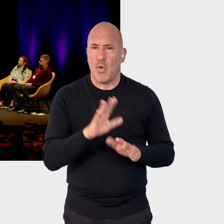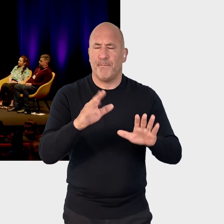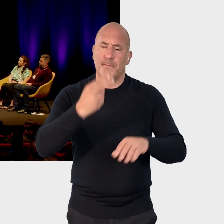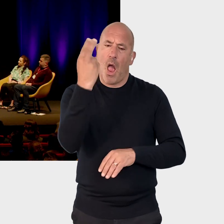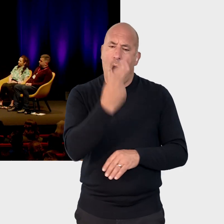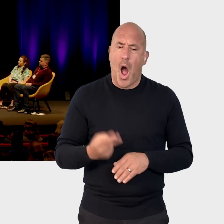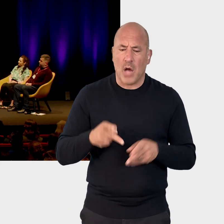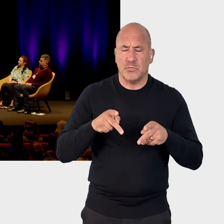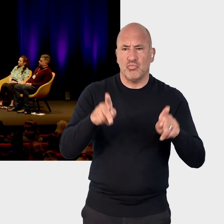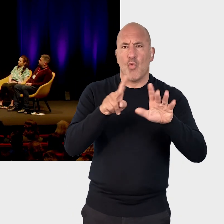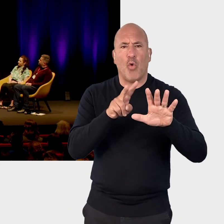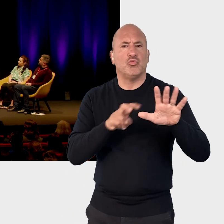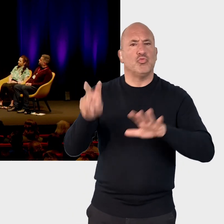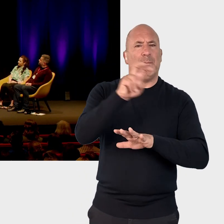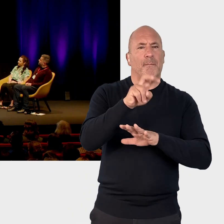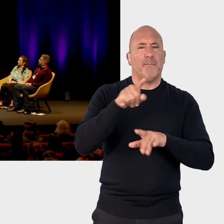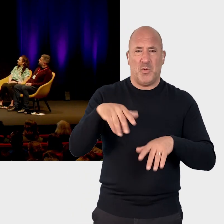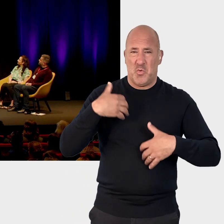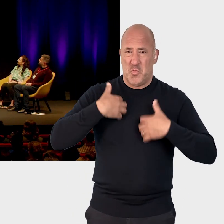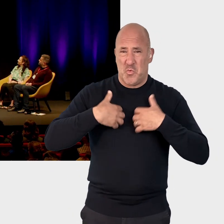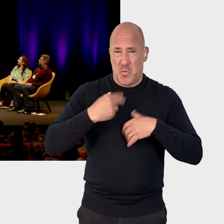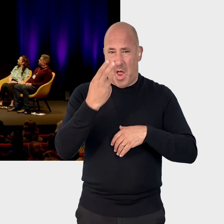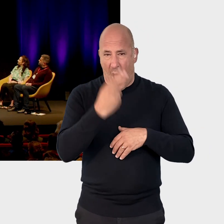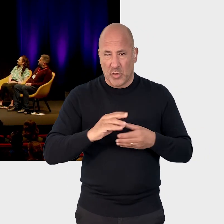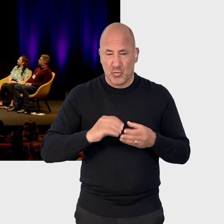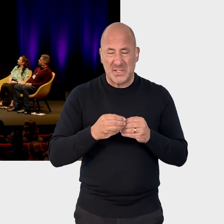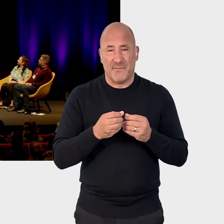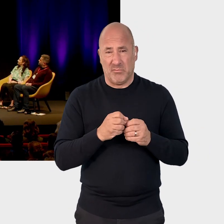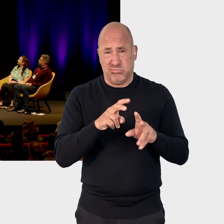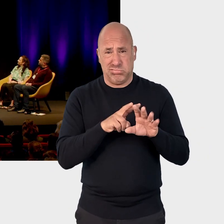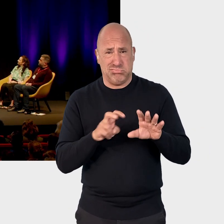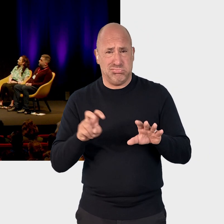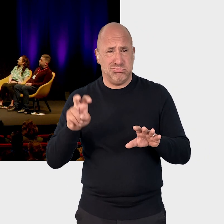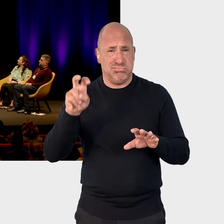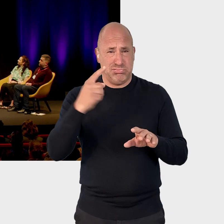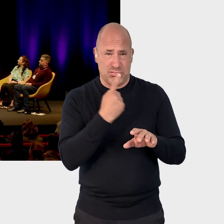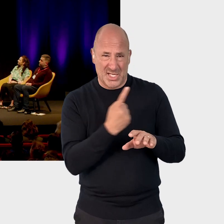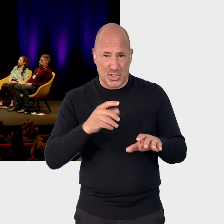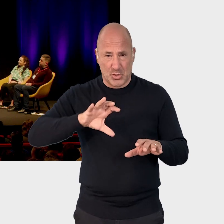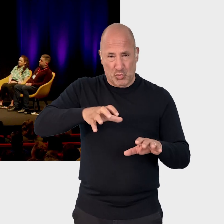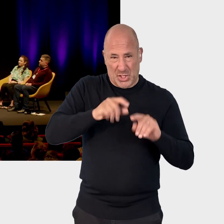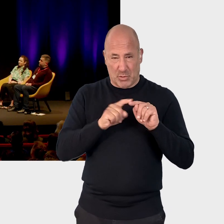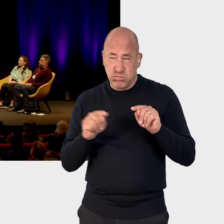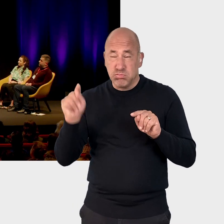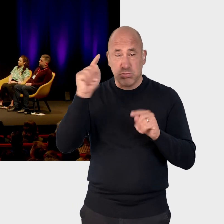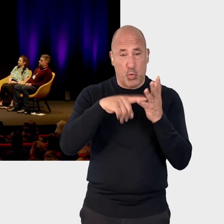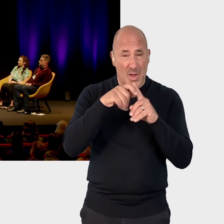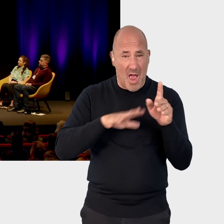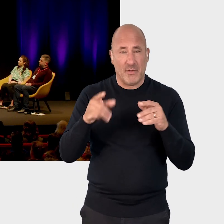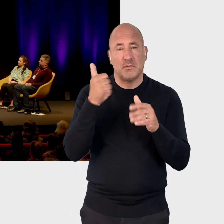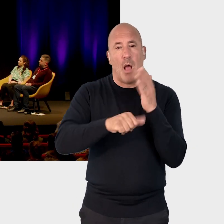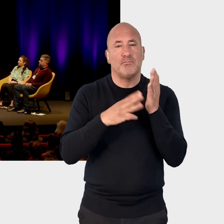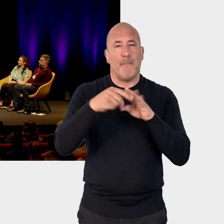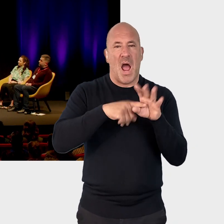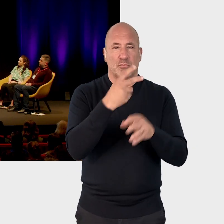about. So, Art Road Trip. It's an ambitious programme that's taken art and